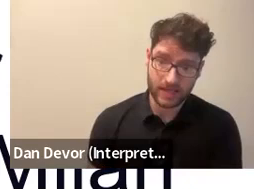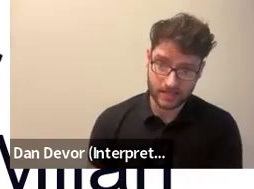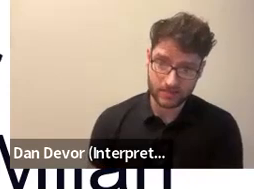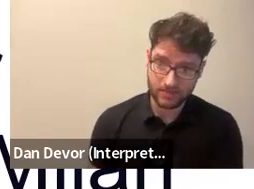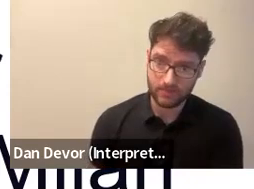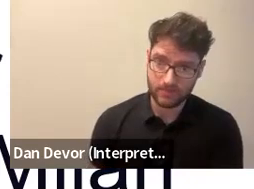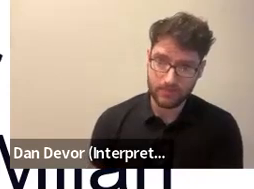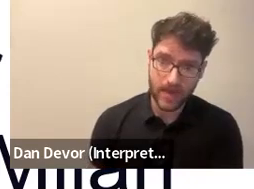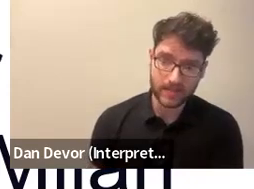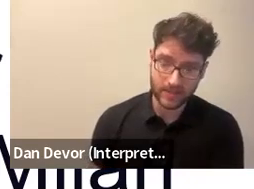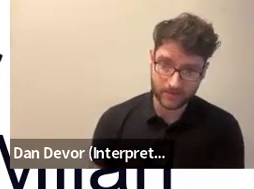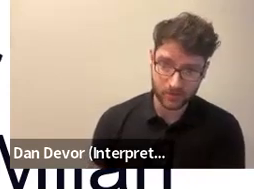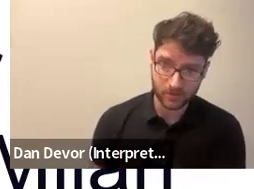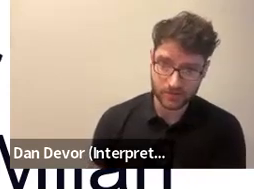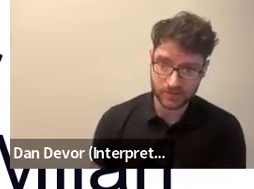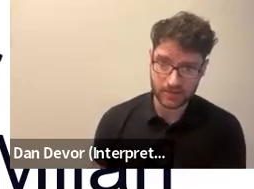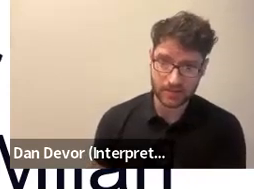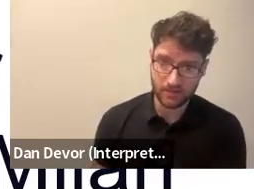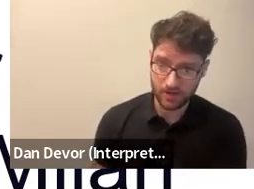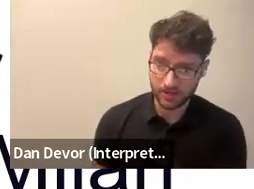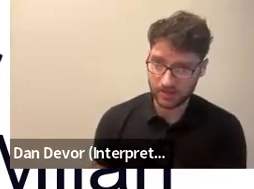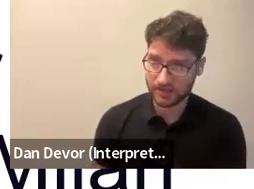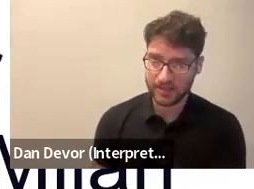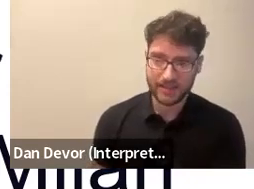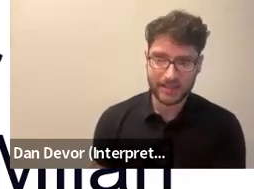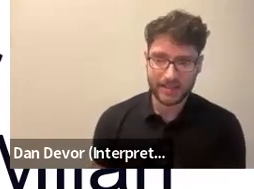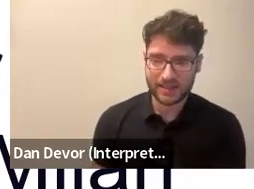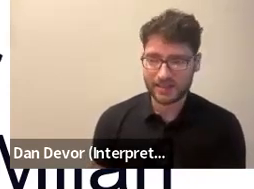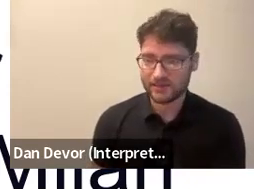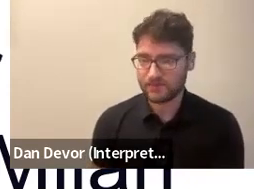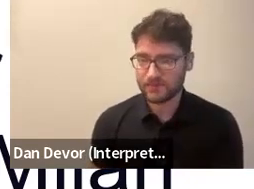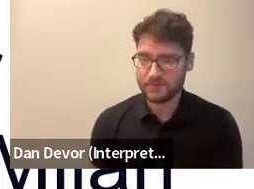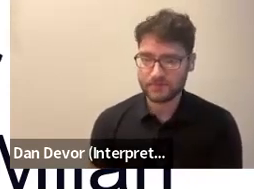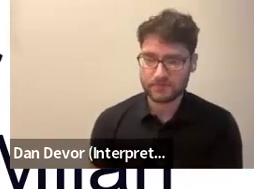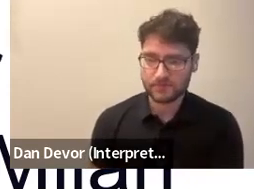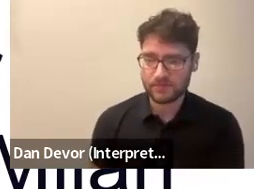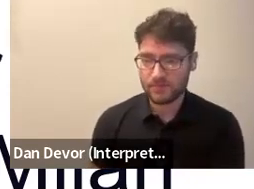Before that, many deaf schools in America,